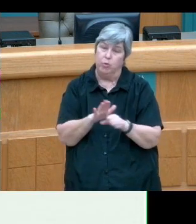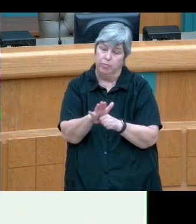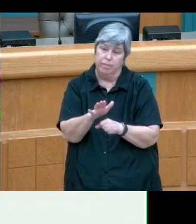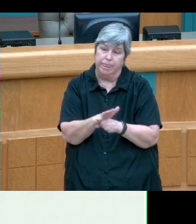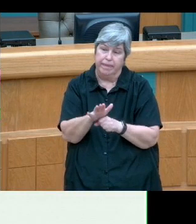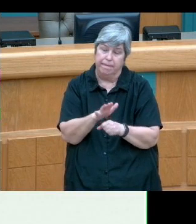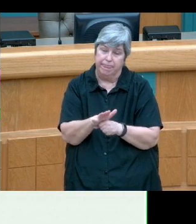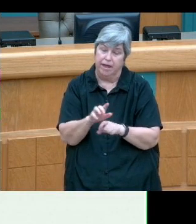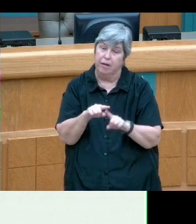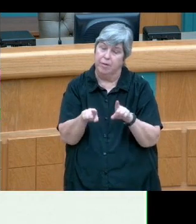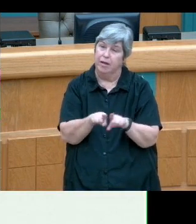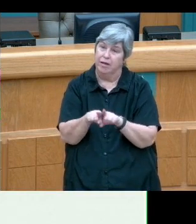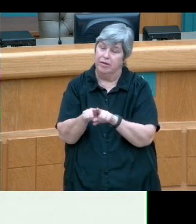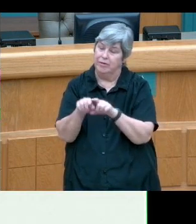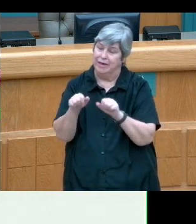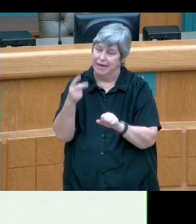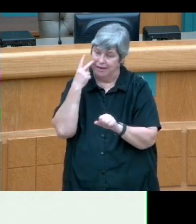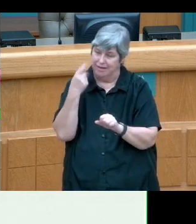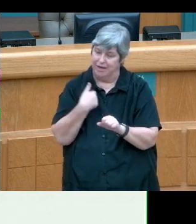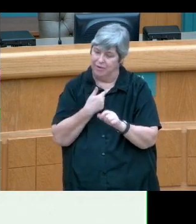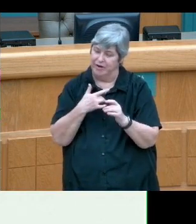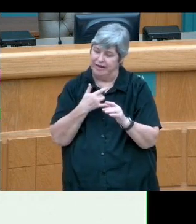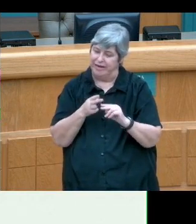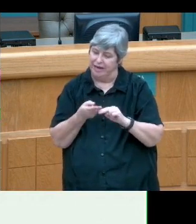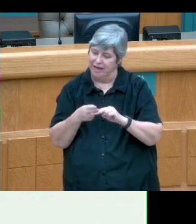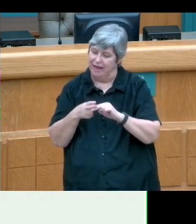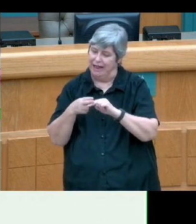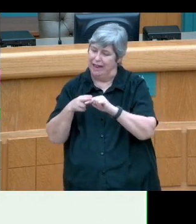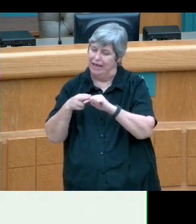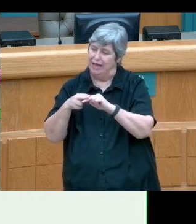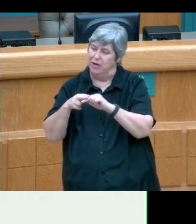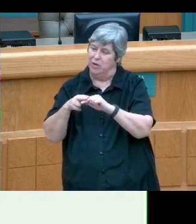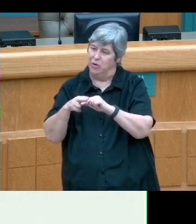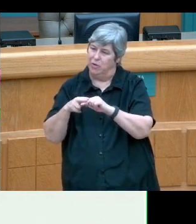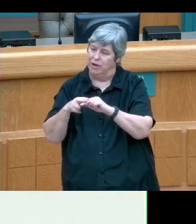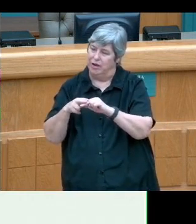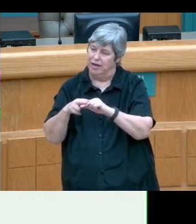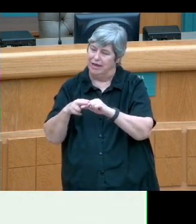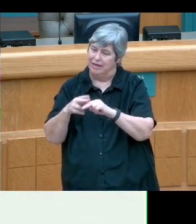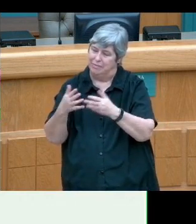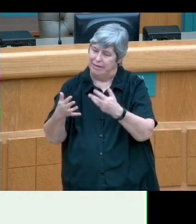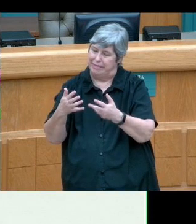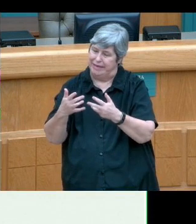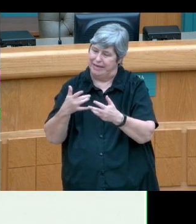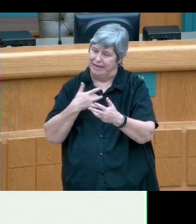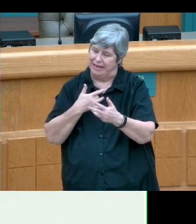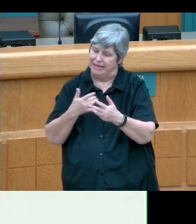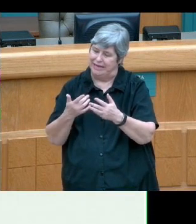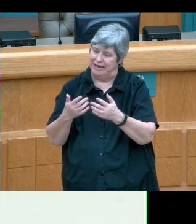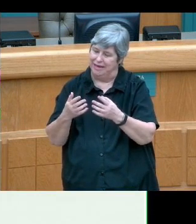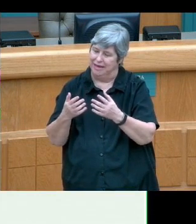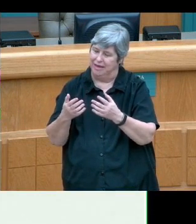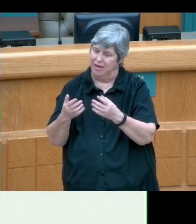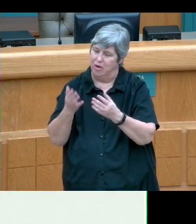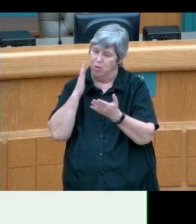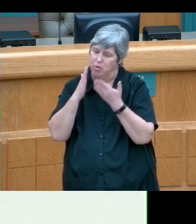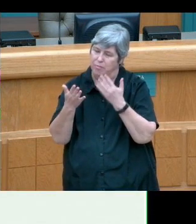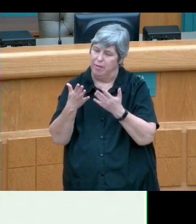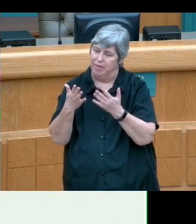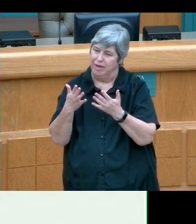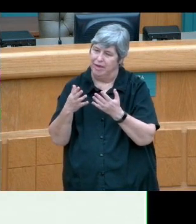enough. But what we can also see is that we're trending upwards, which can only mean that we're headed towards that transmission ratio of